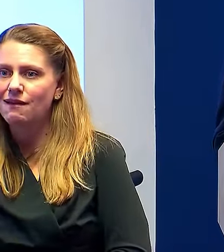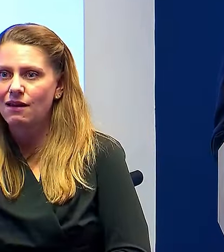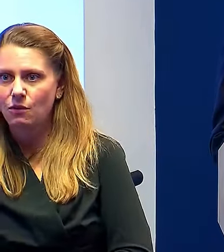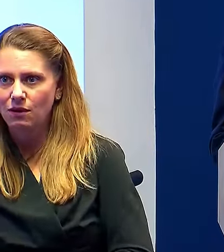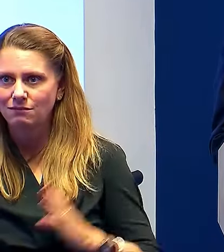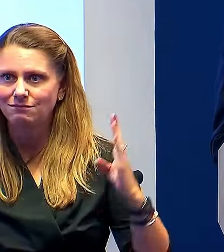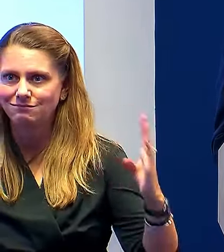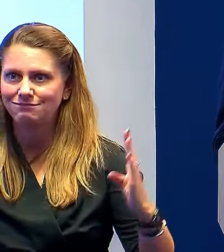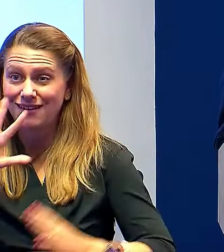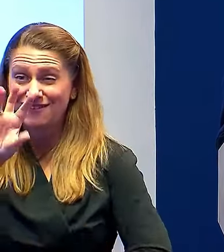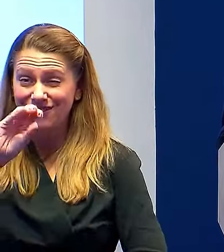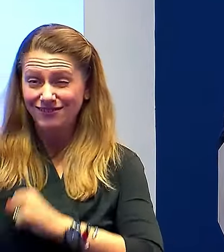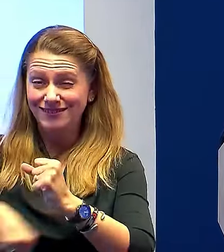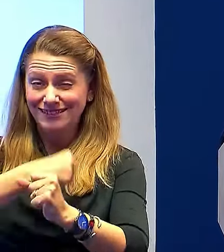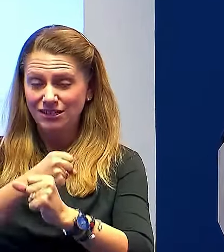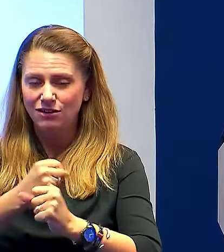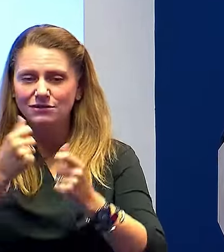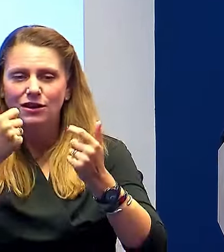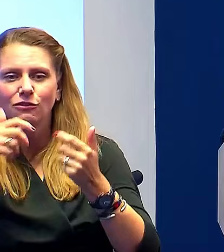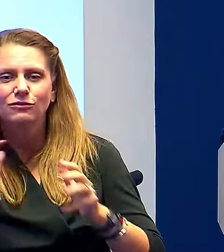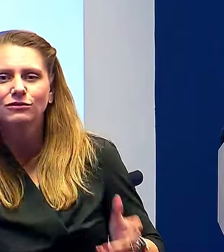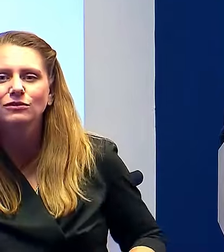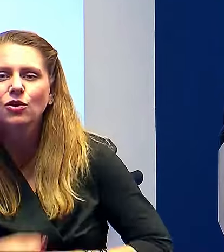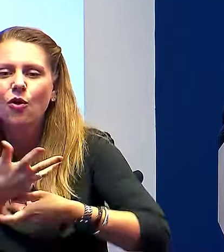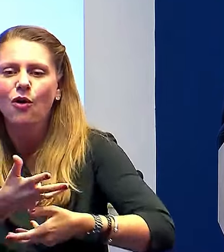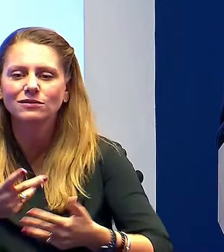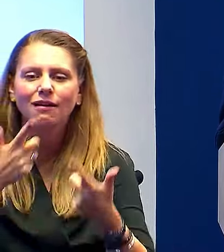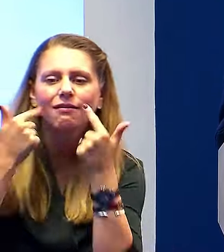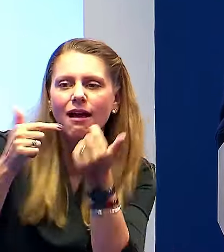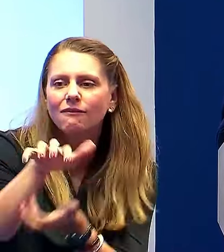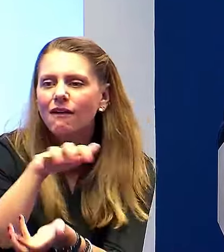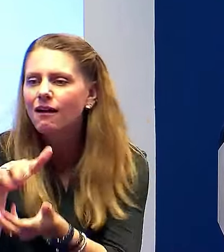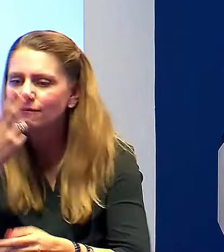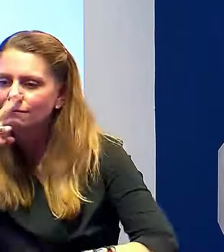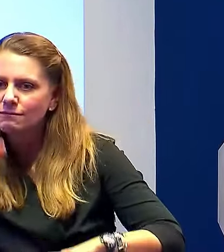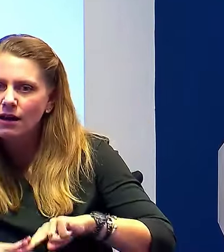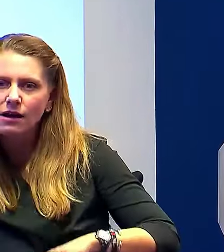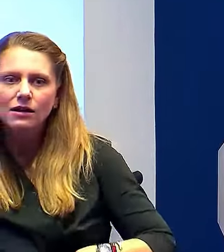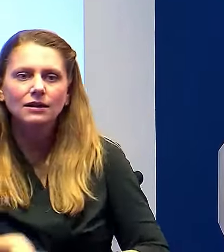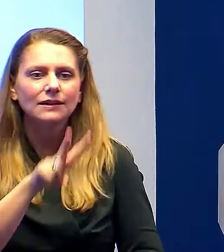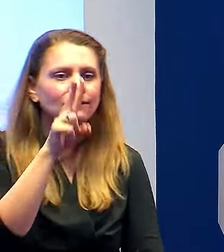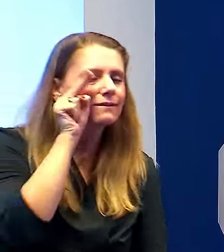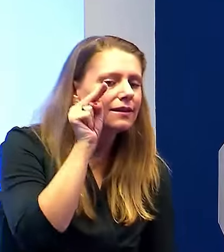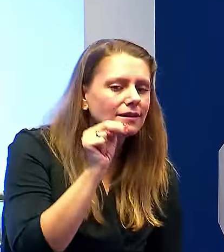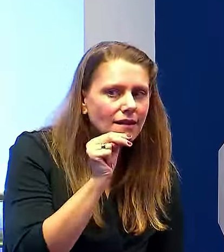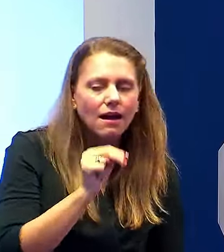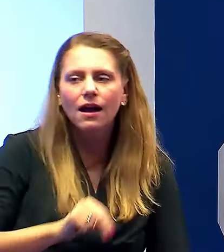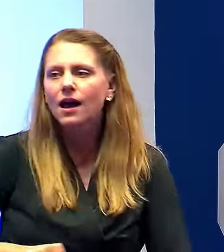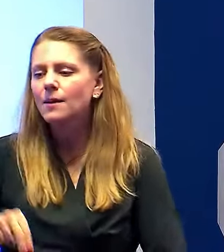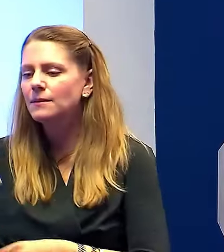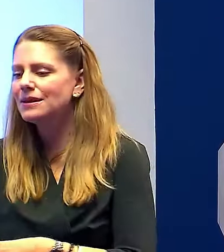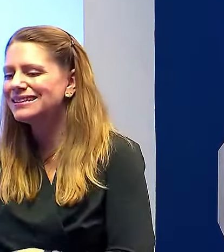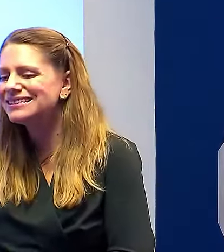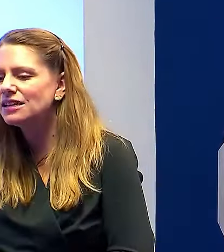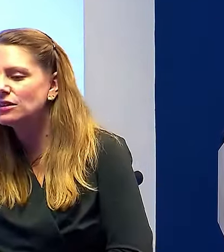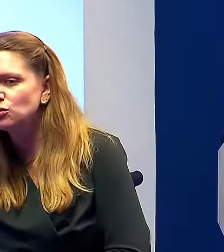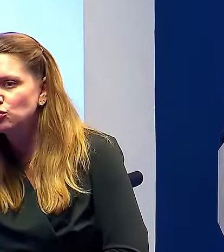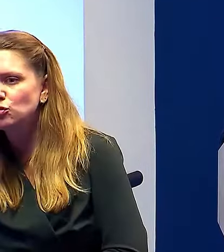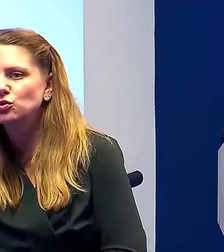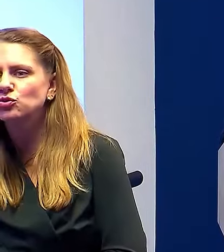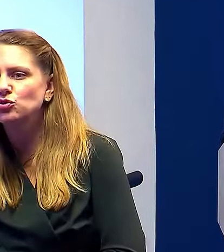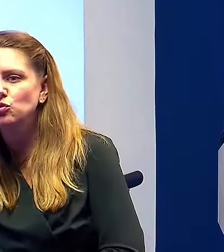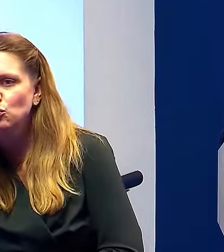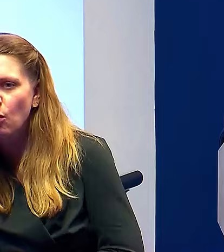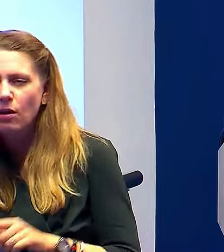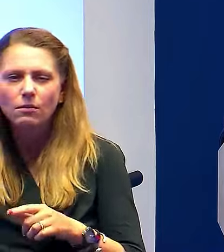and fun from World War II to Vietnam, to Desert Storm. Bob Hope was there for our nation's